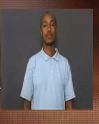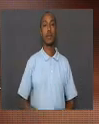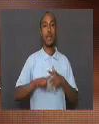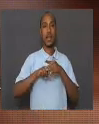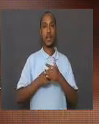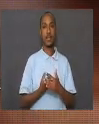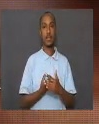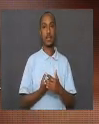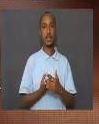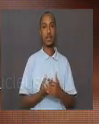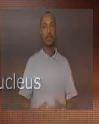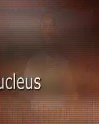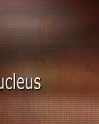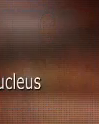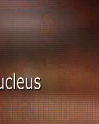Begin.